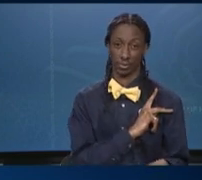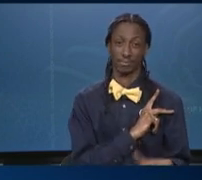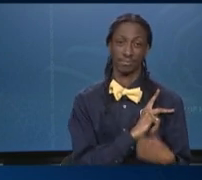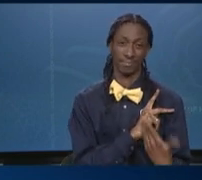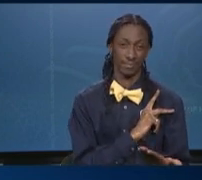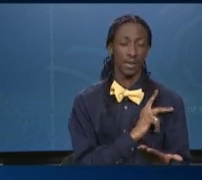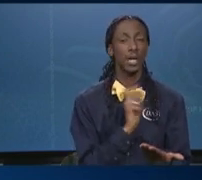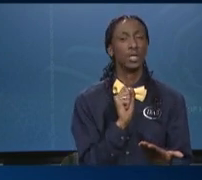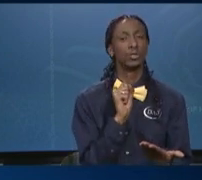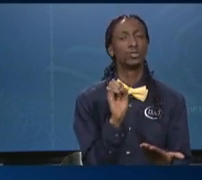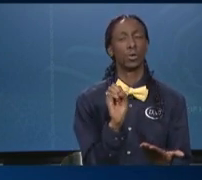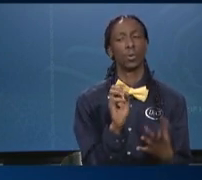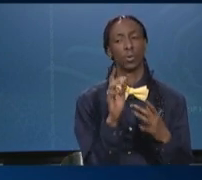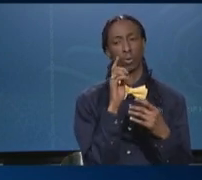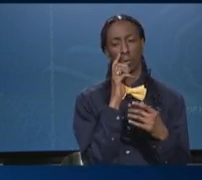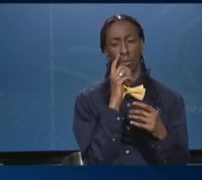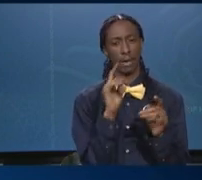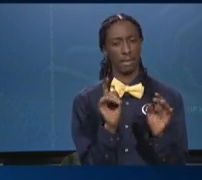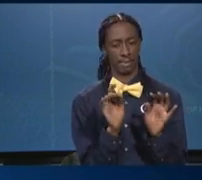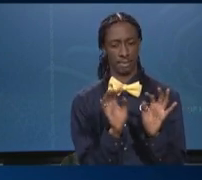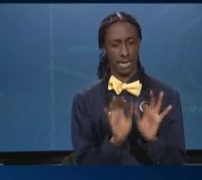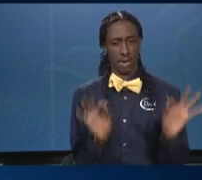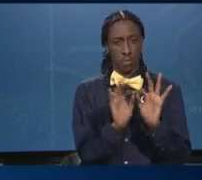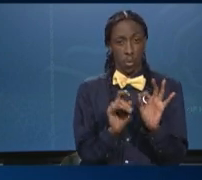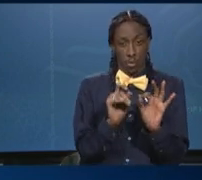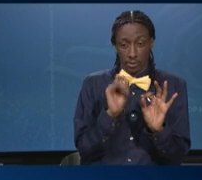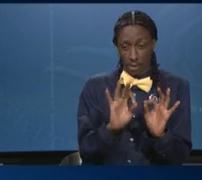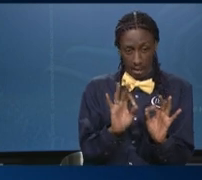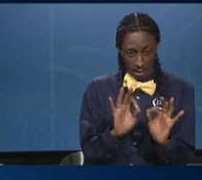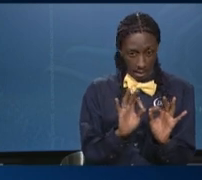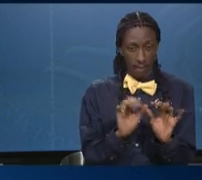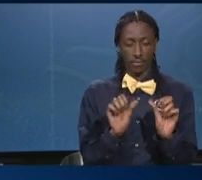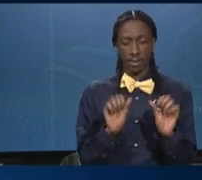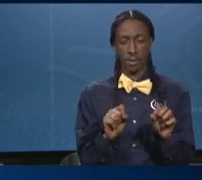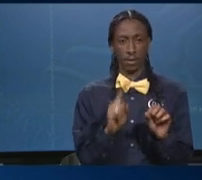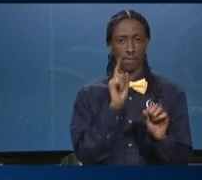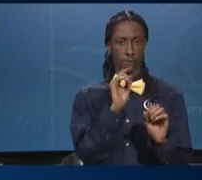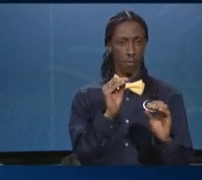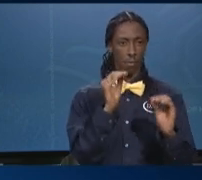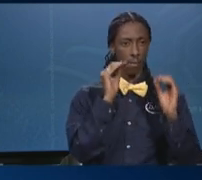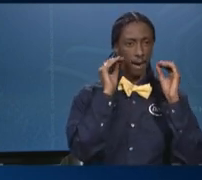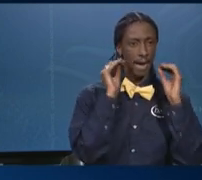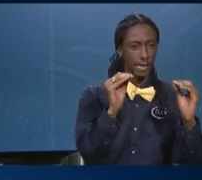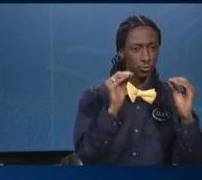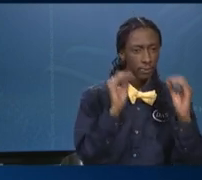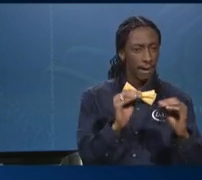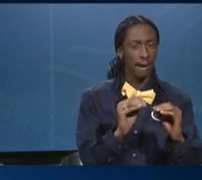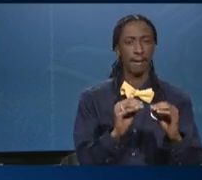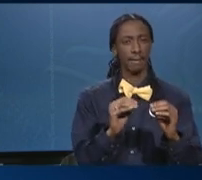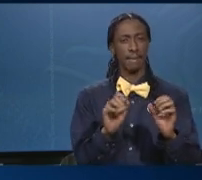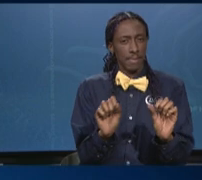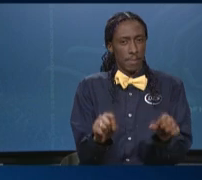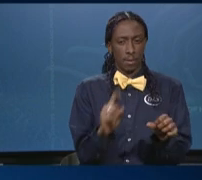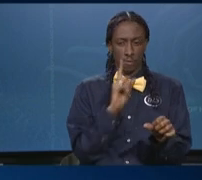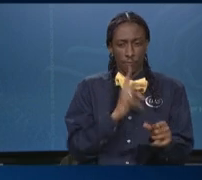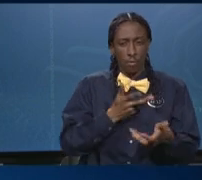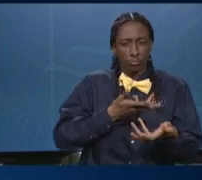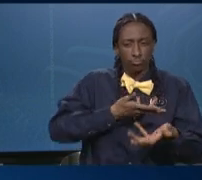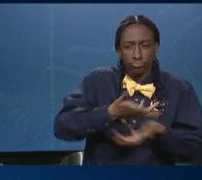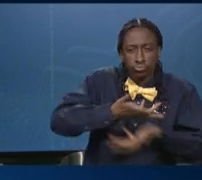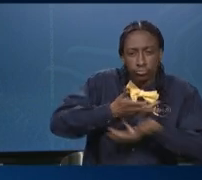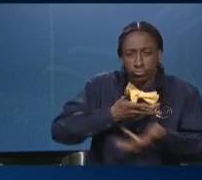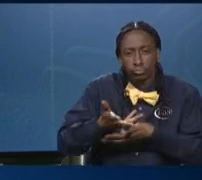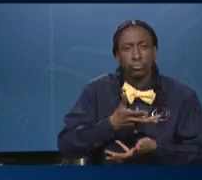the importance of being able to educate, being able to engage, being able to have people understand where